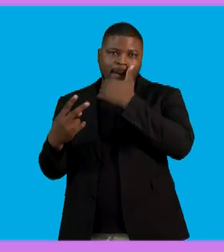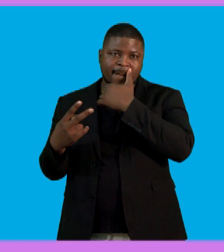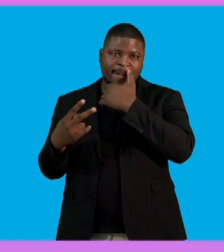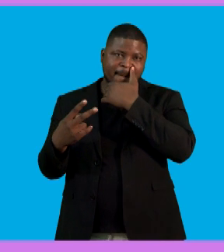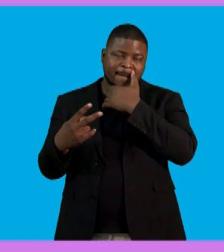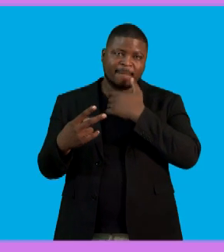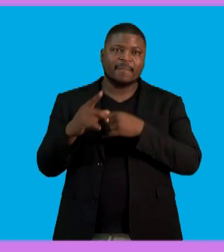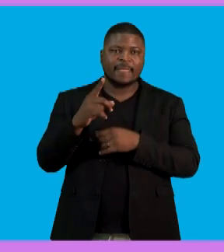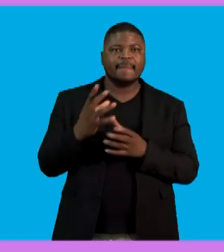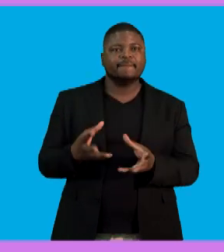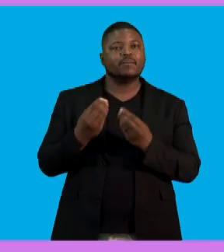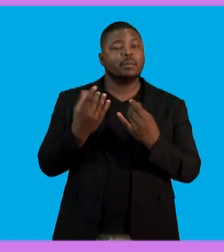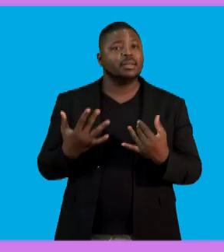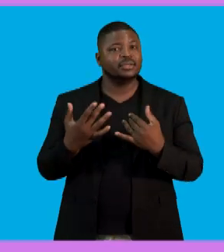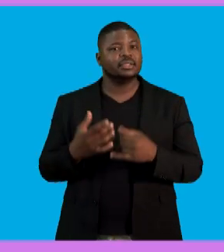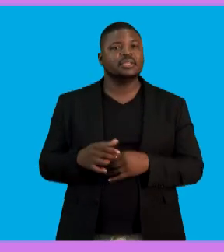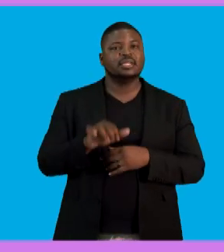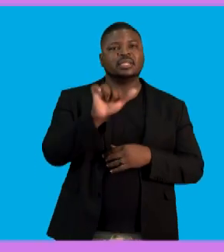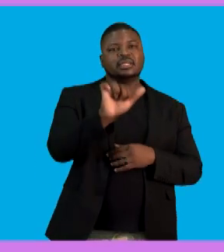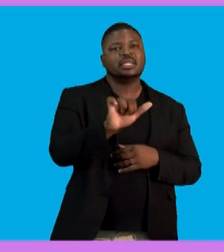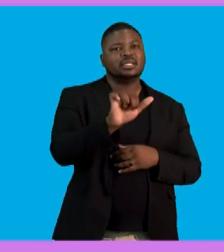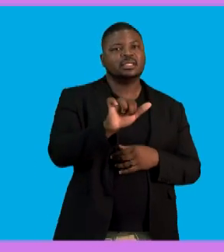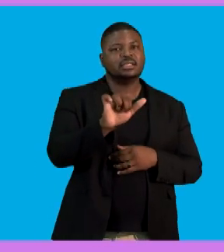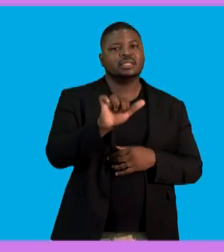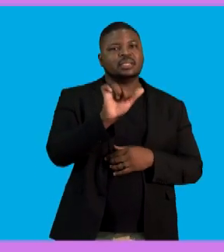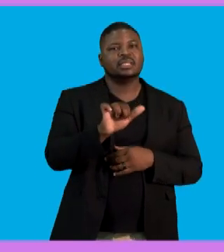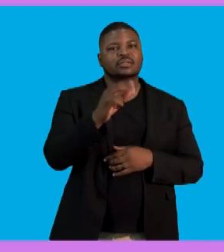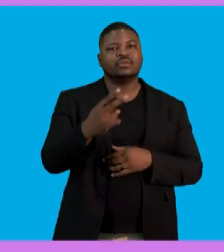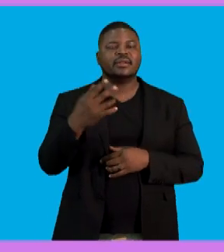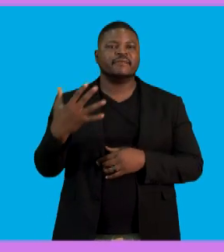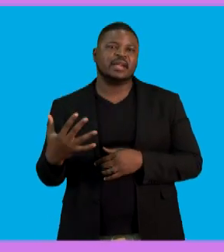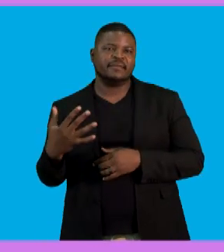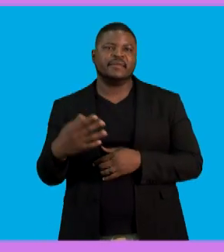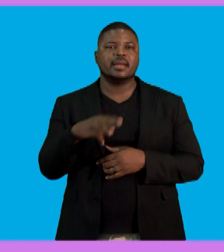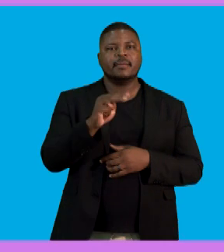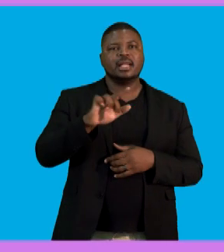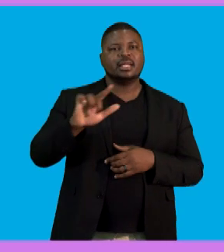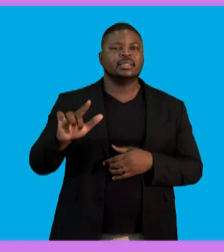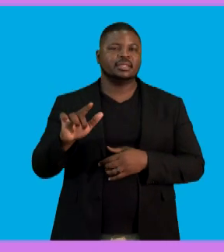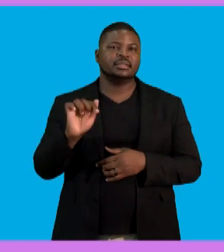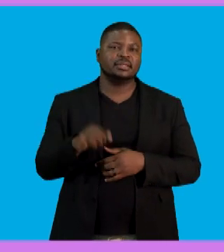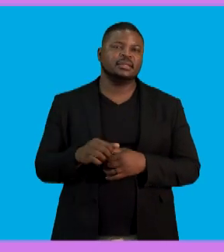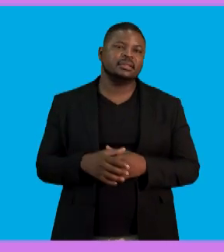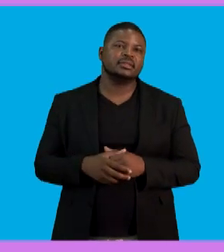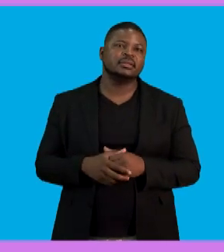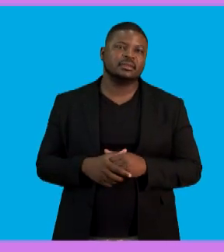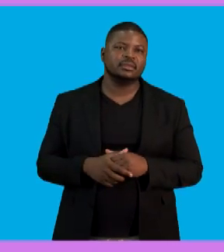multiplied by 2, which will give us 625 milliliters. So it means if ever you are